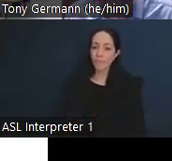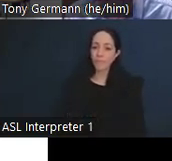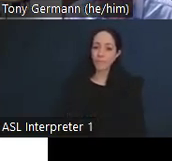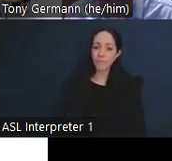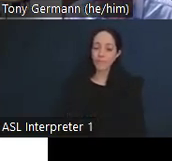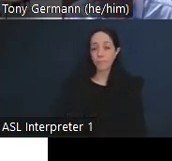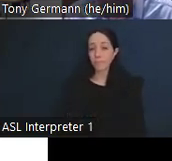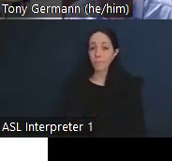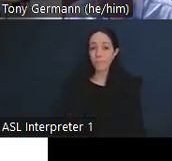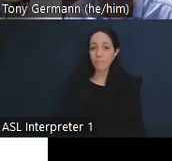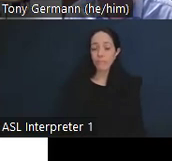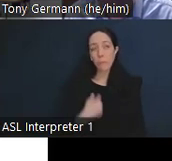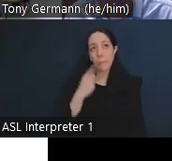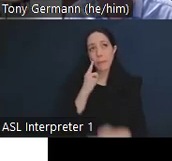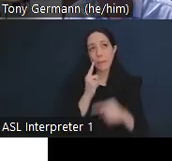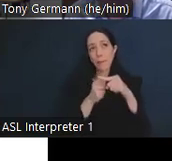think good thoughts.